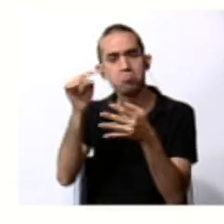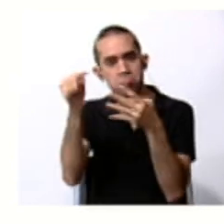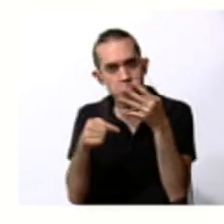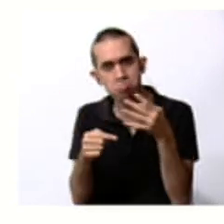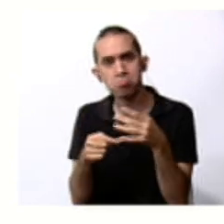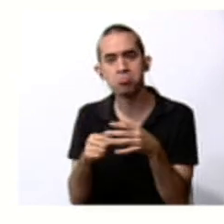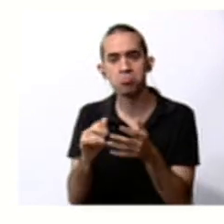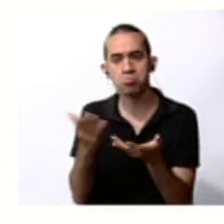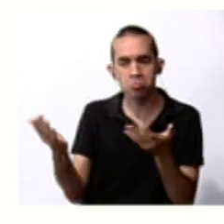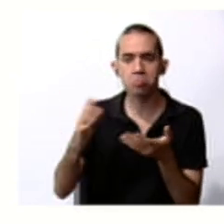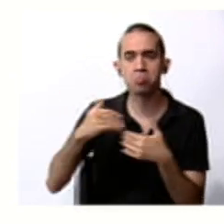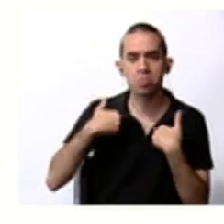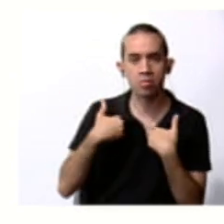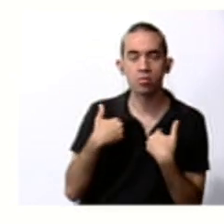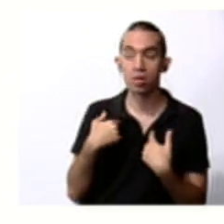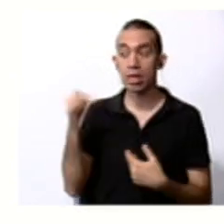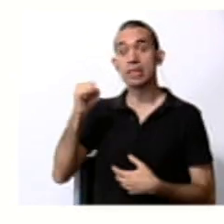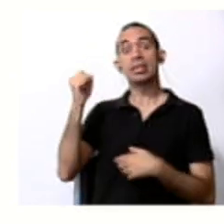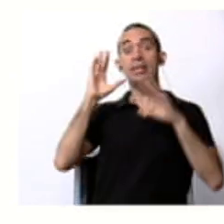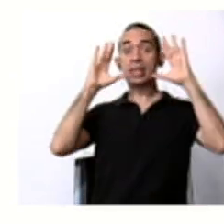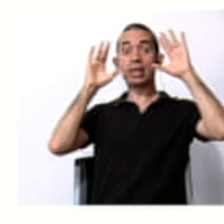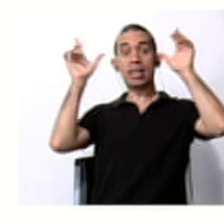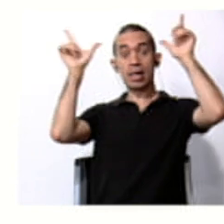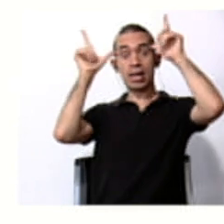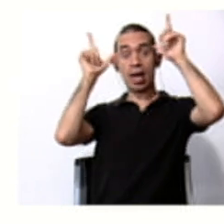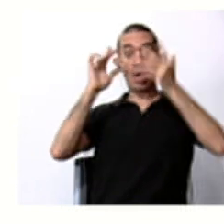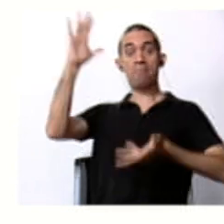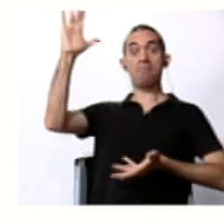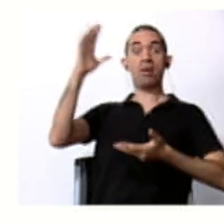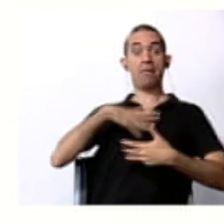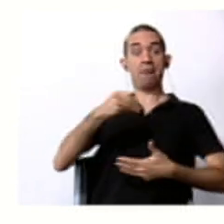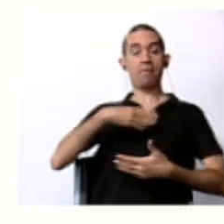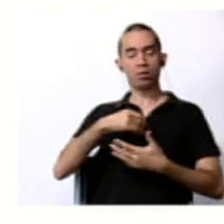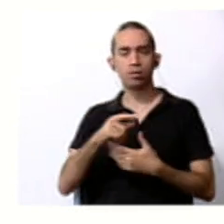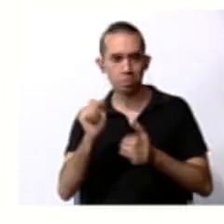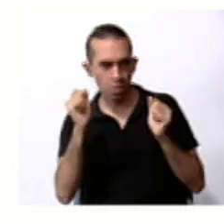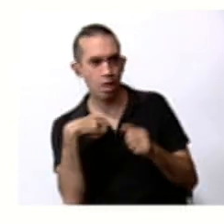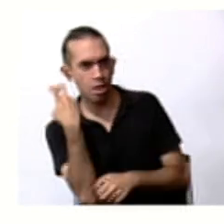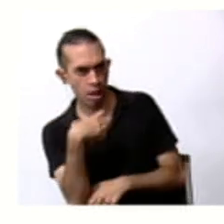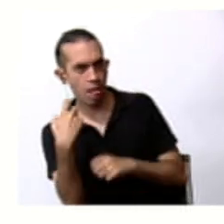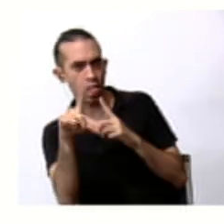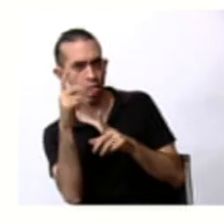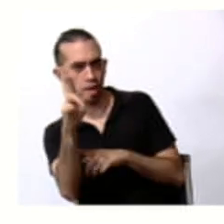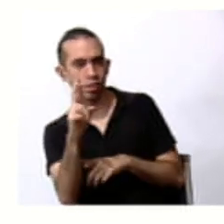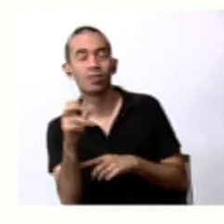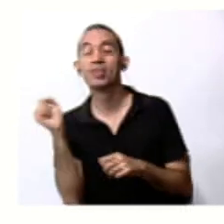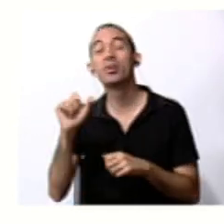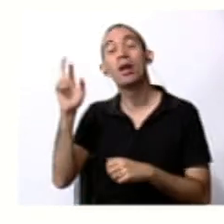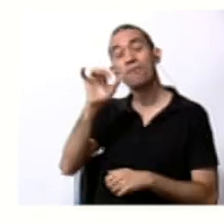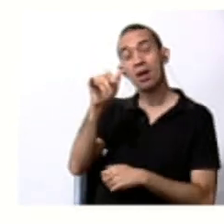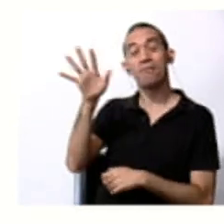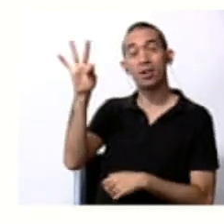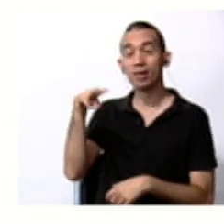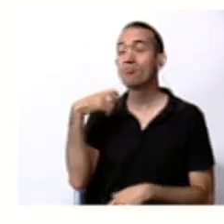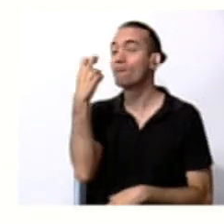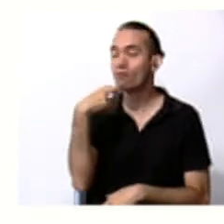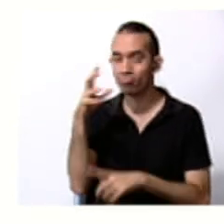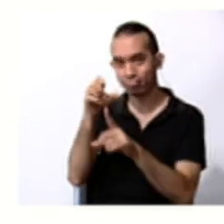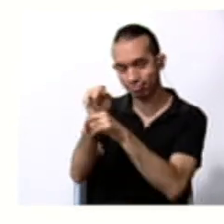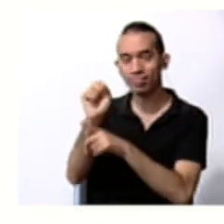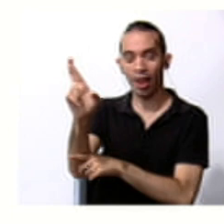is big, white. Okay, can you identify the sound of letter R? Yes, like in rabbit. Very